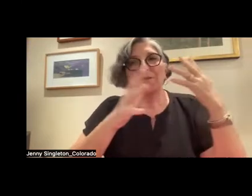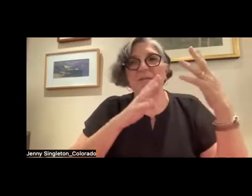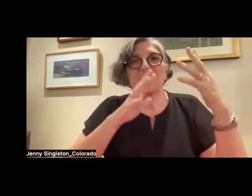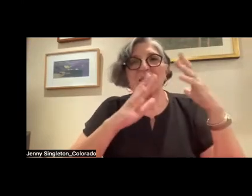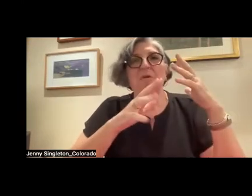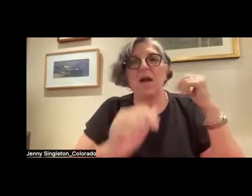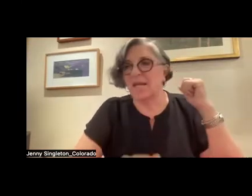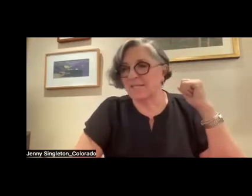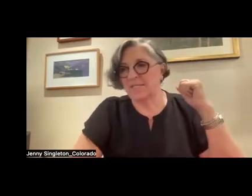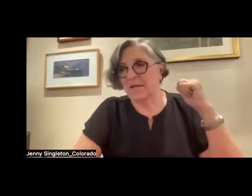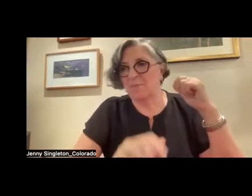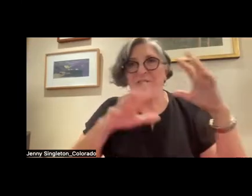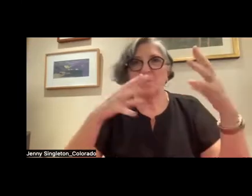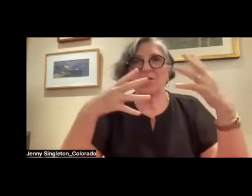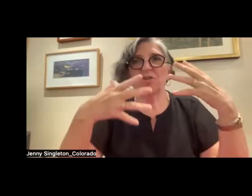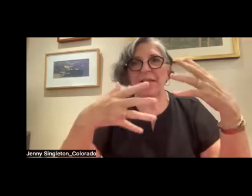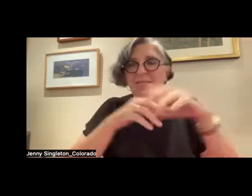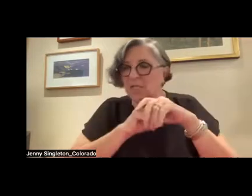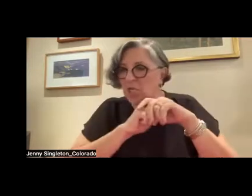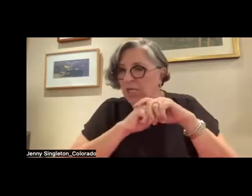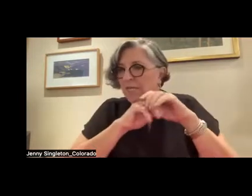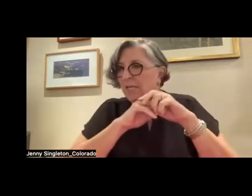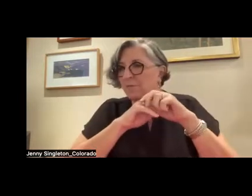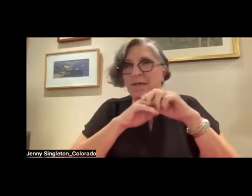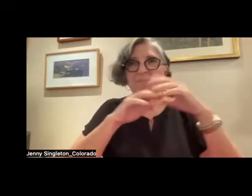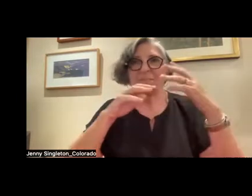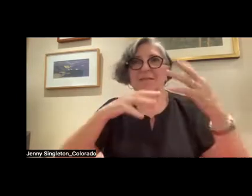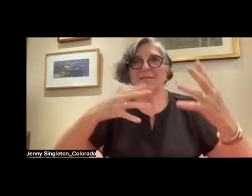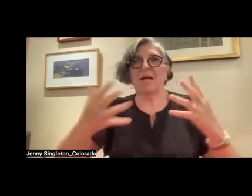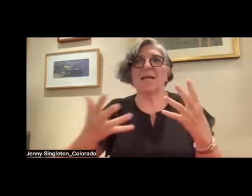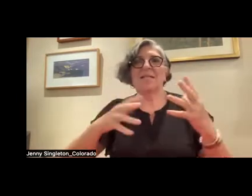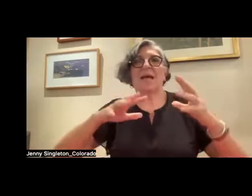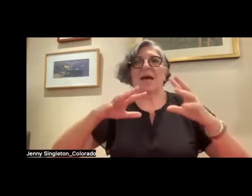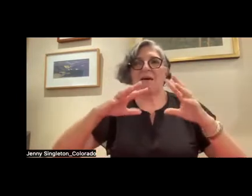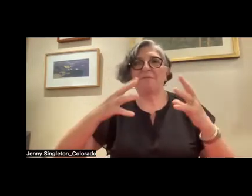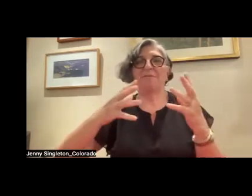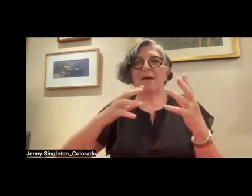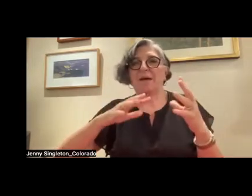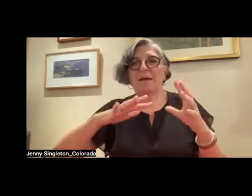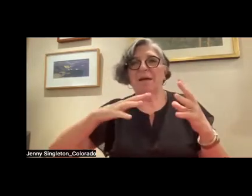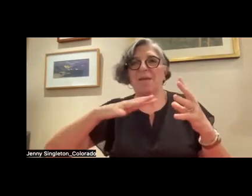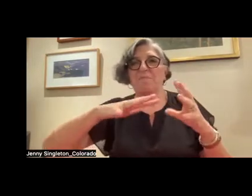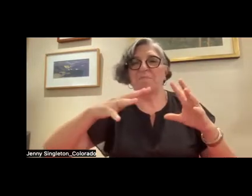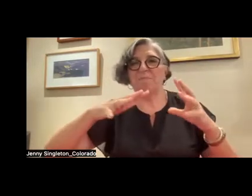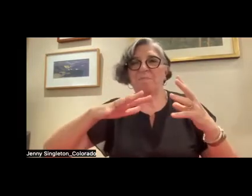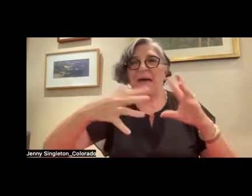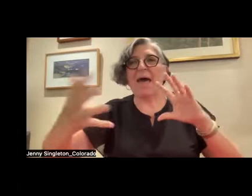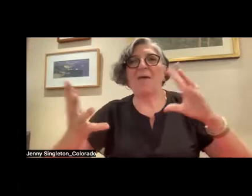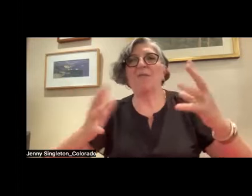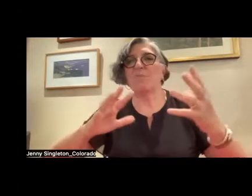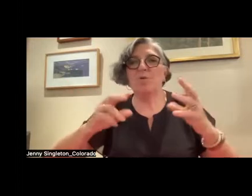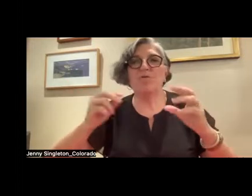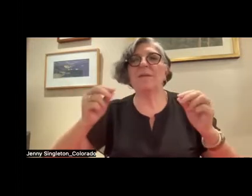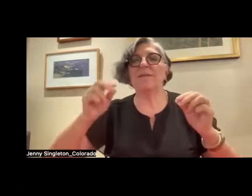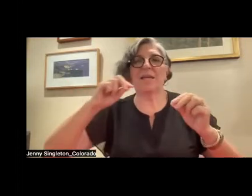Okay, so then to summarize our spatial lexicon, that signs have a kind of